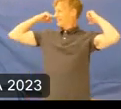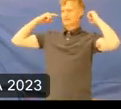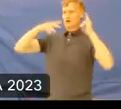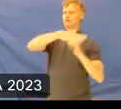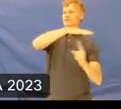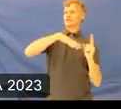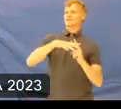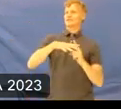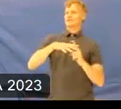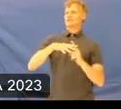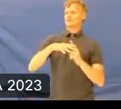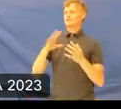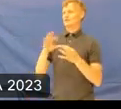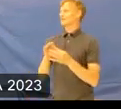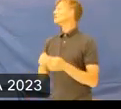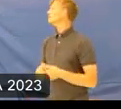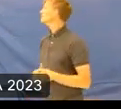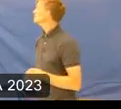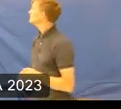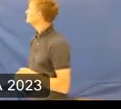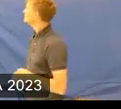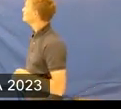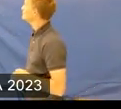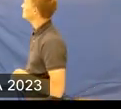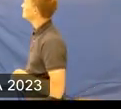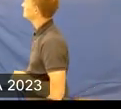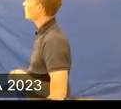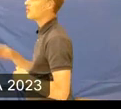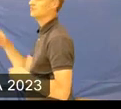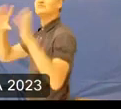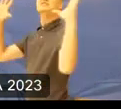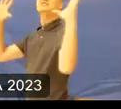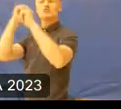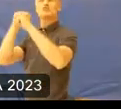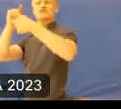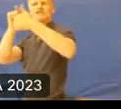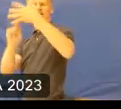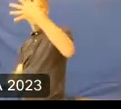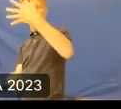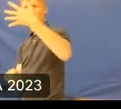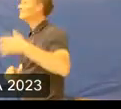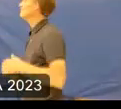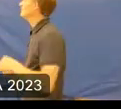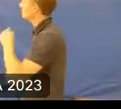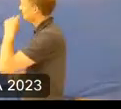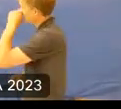So here are the tricks I've mentioned. I'm sure there are others that the engineer might think of, and you can think about